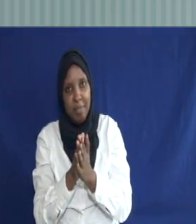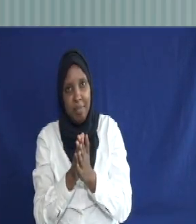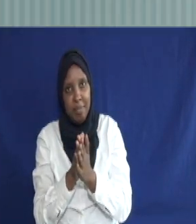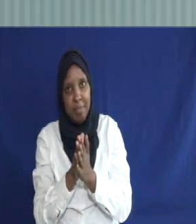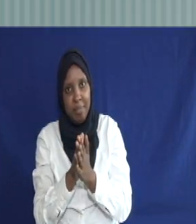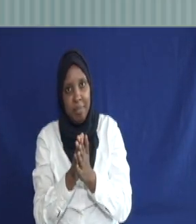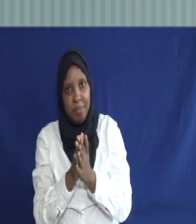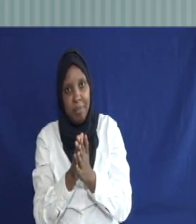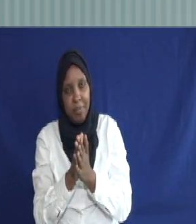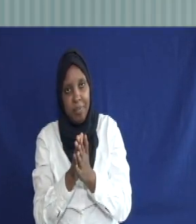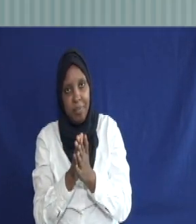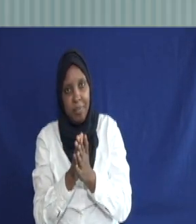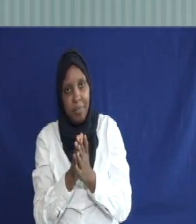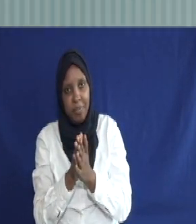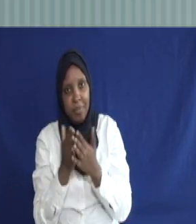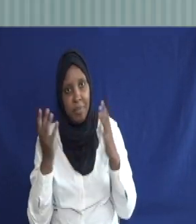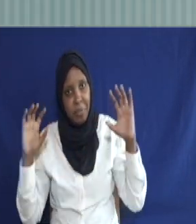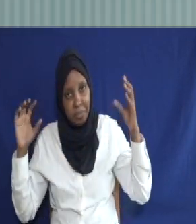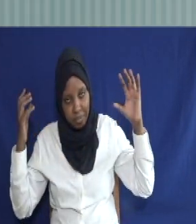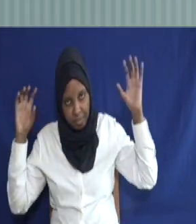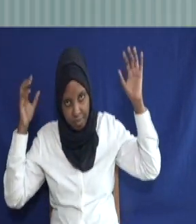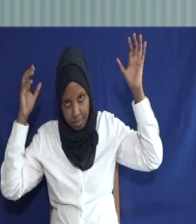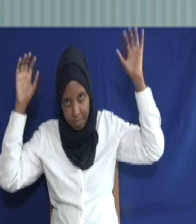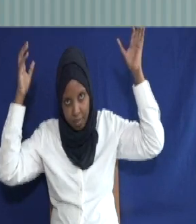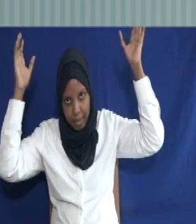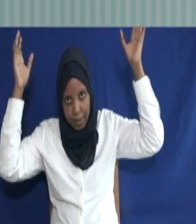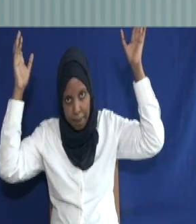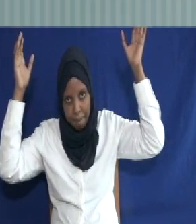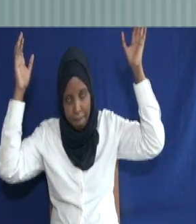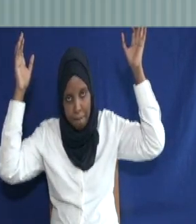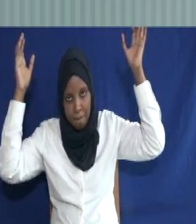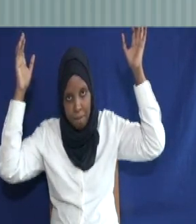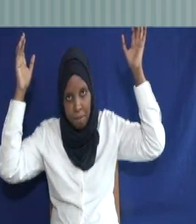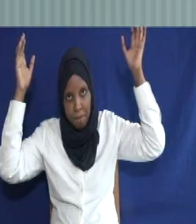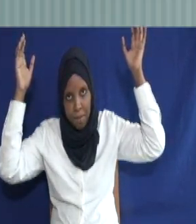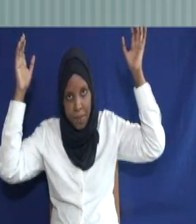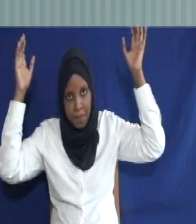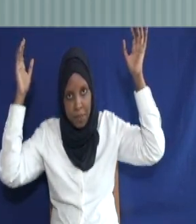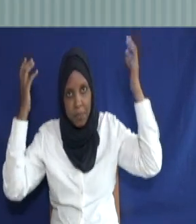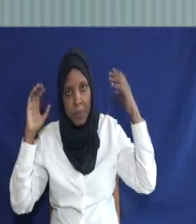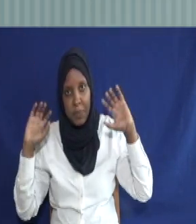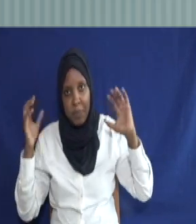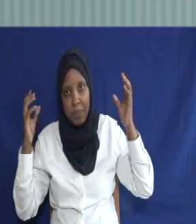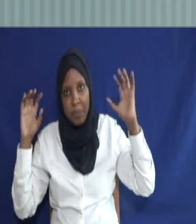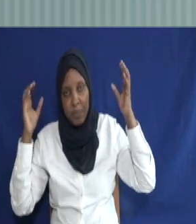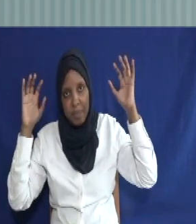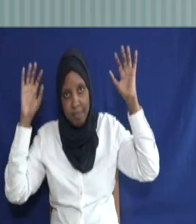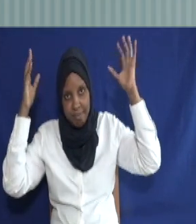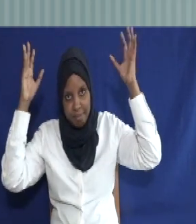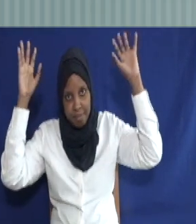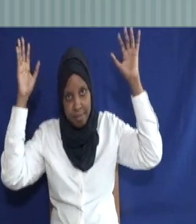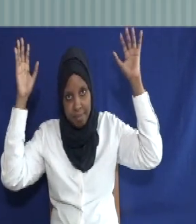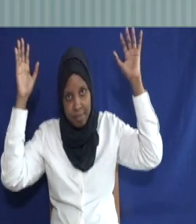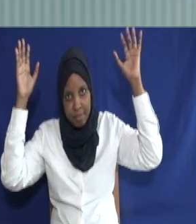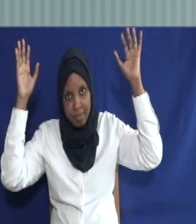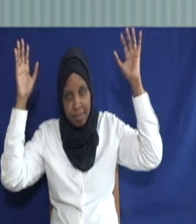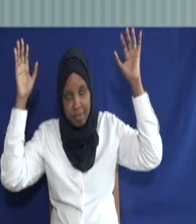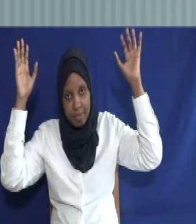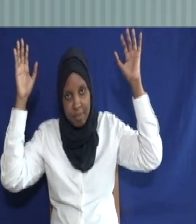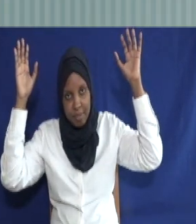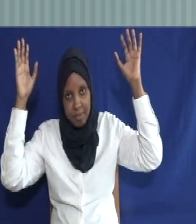we shall go together to do this praising. We'll praise ourselves